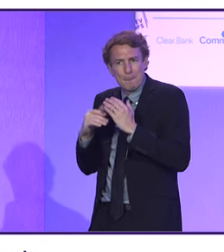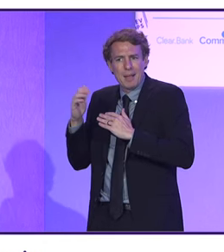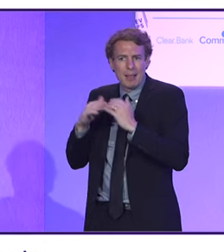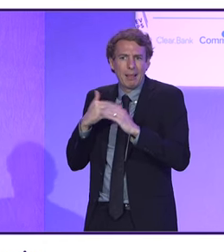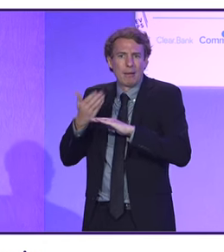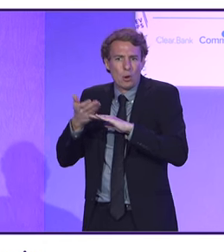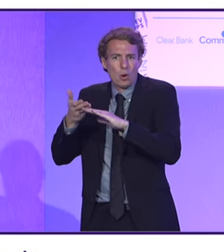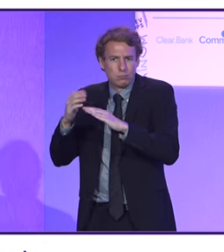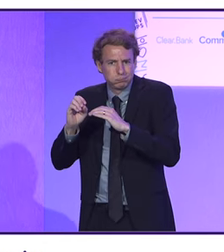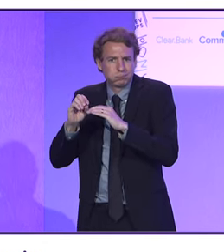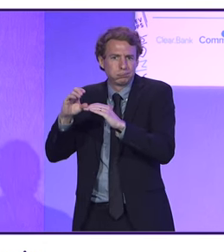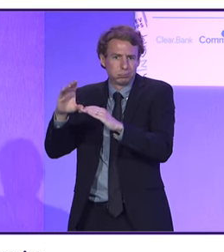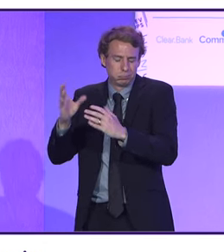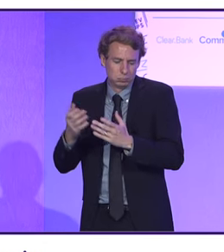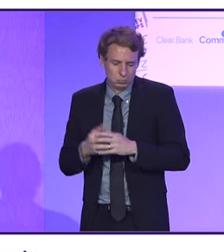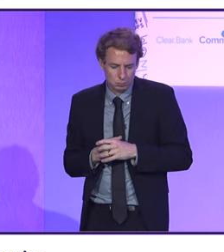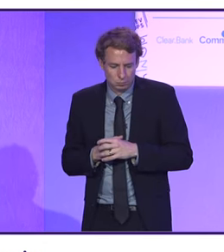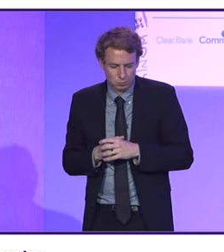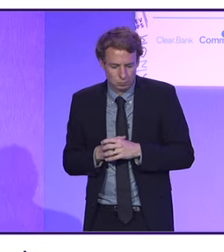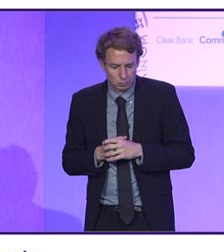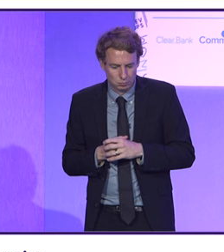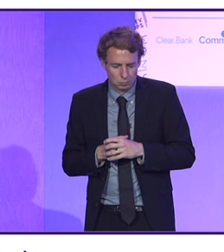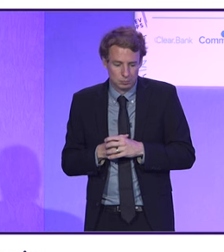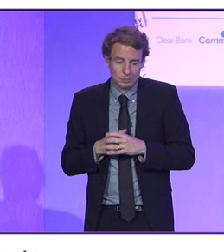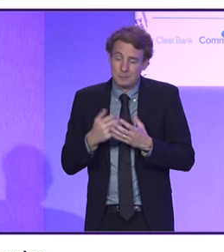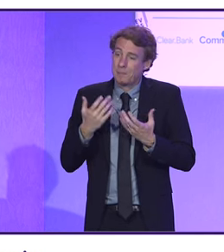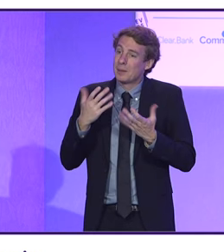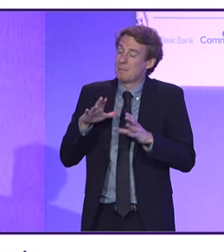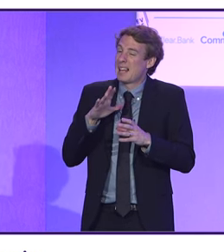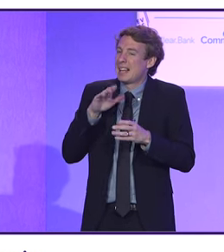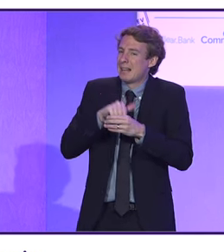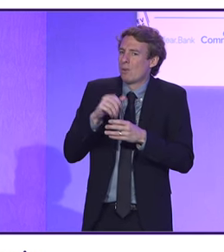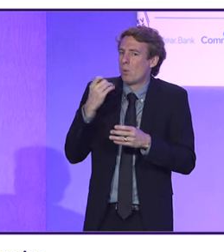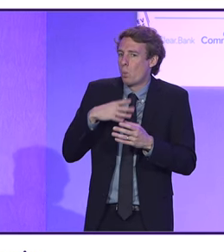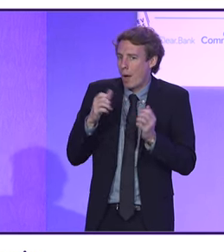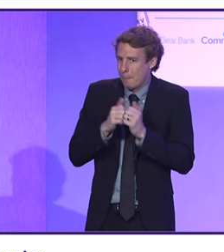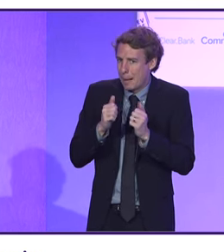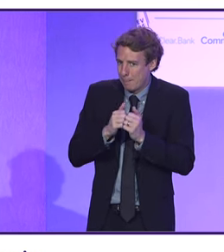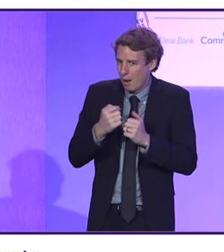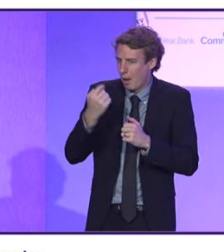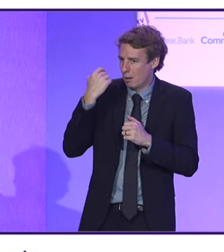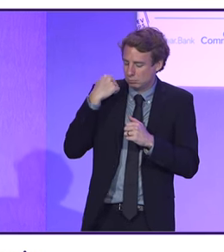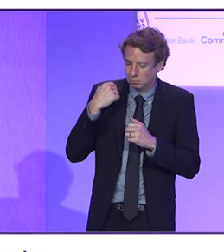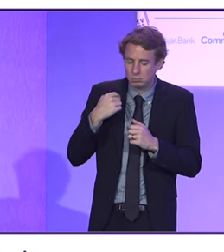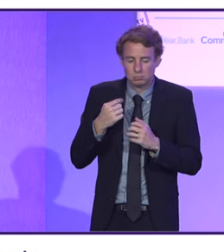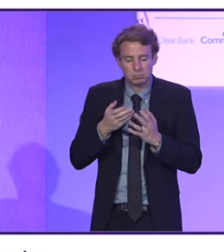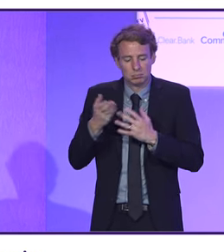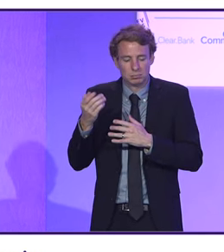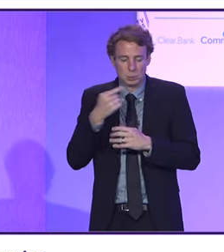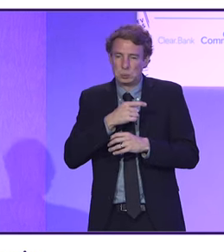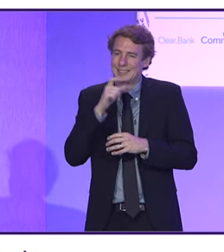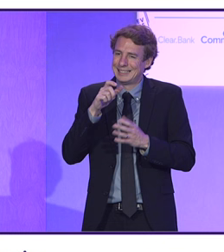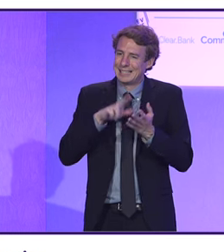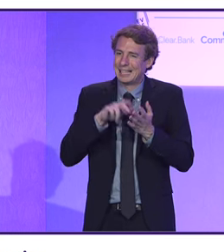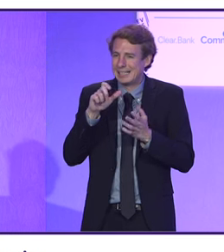definition other than just as a service. There is a white paper that I was a part of working on through the Cloud Native Computing Foundation, or